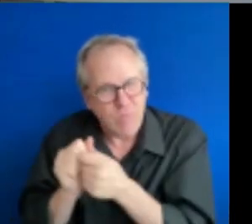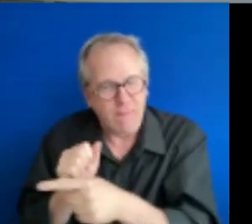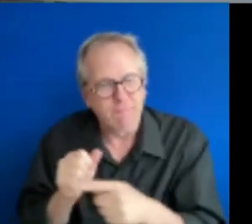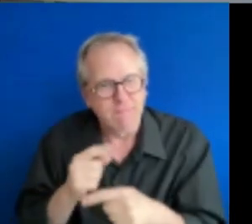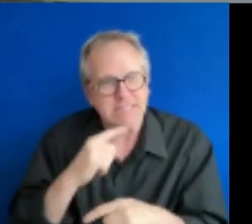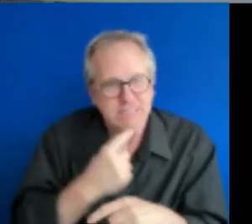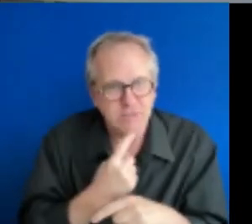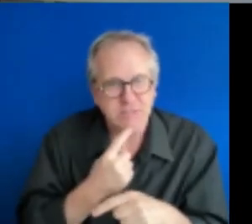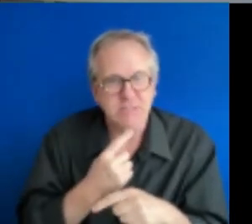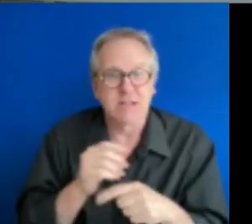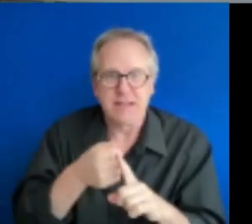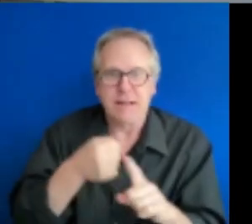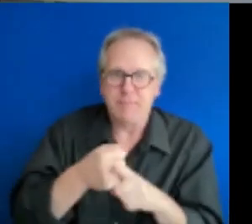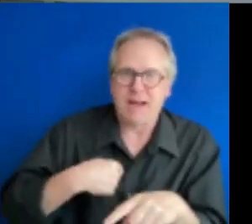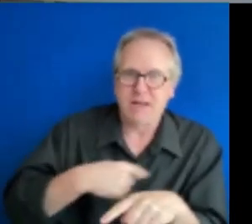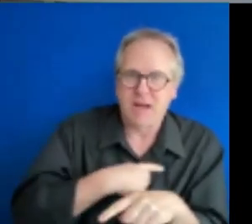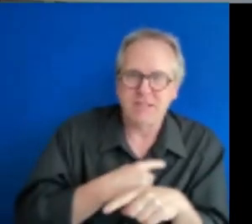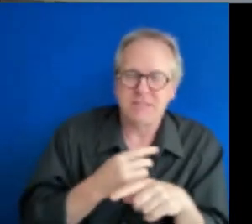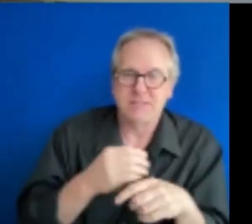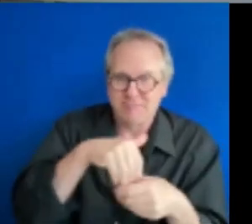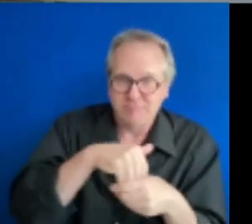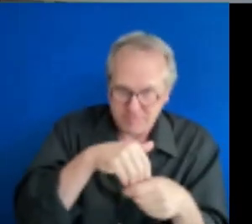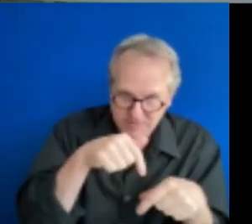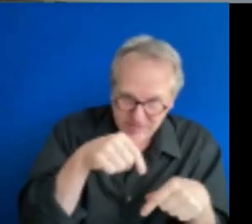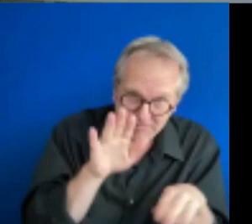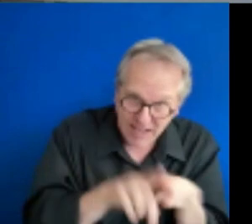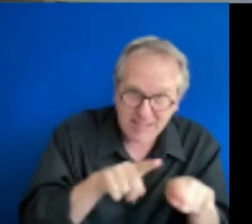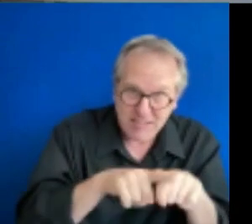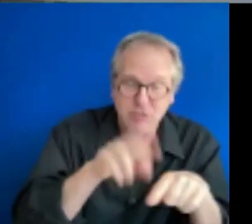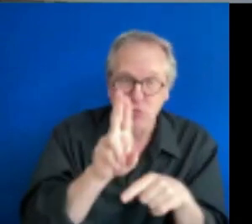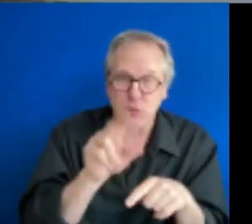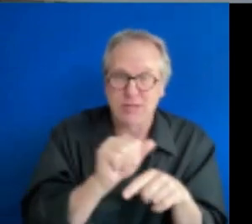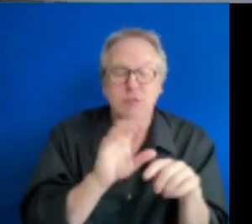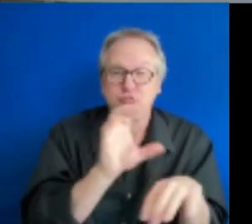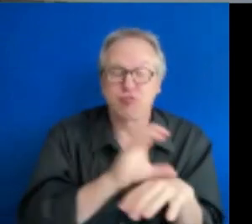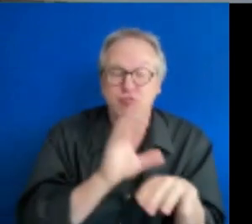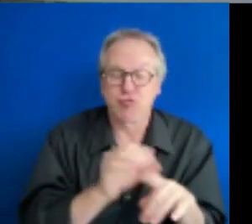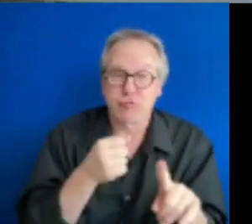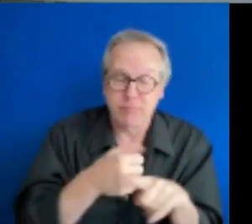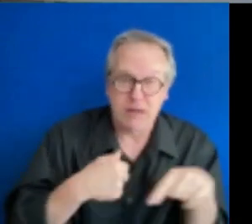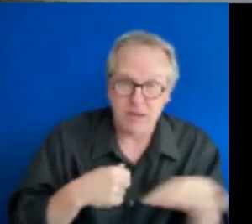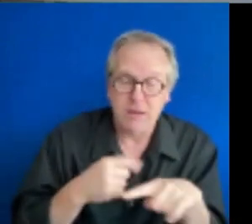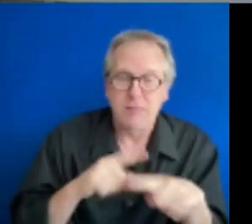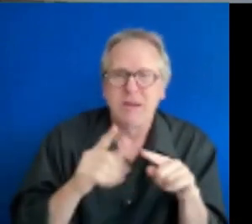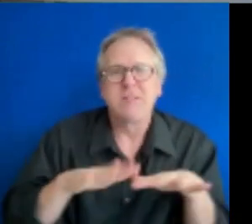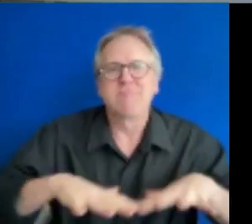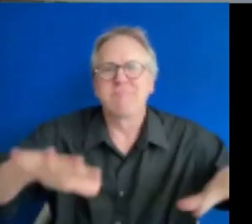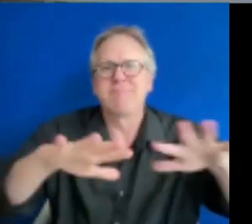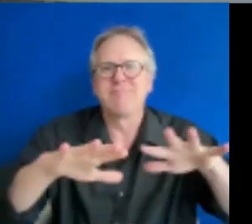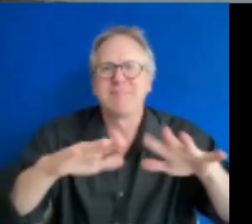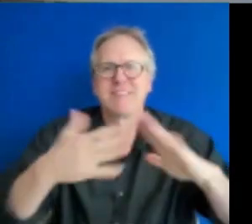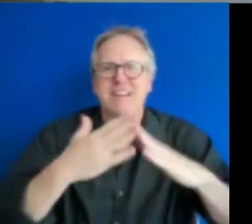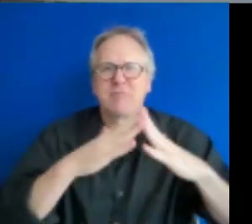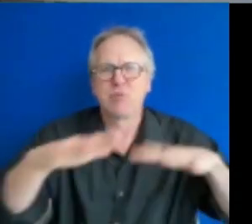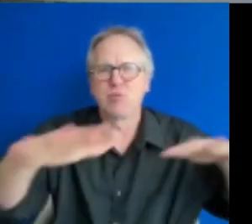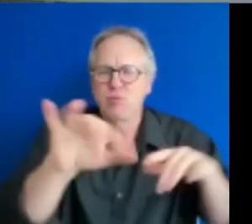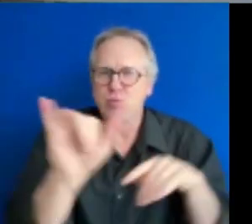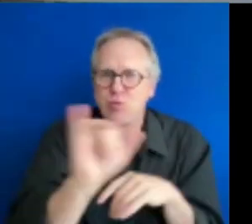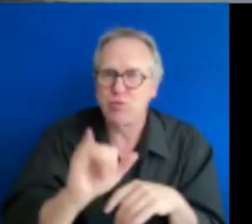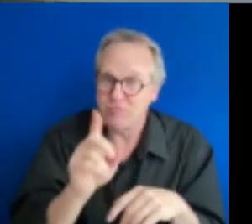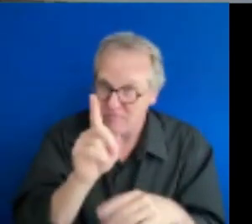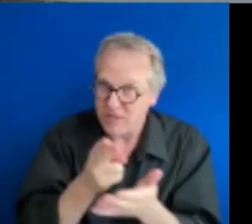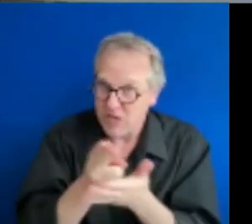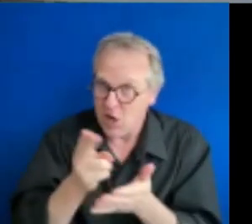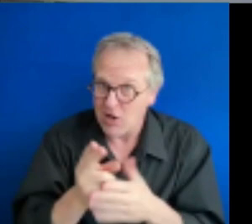how it impacted us both internally as congregations as well as out into our broader communities. I'll be really